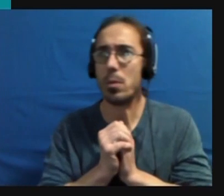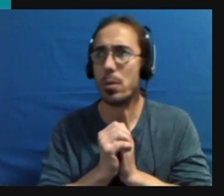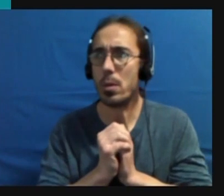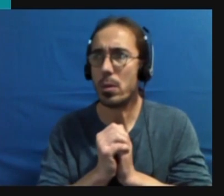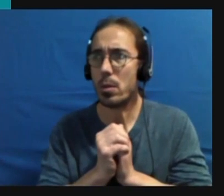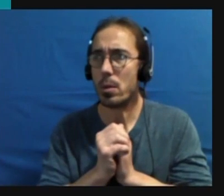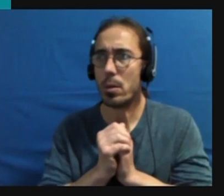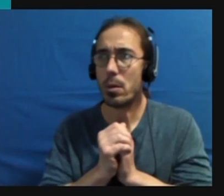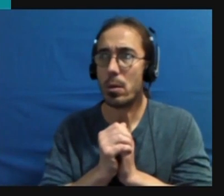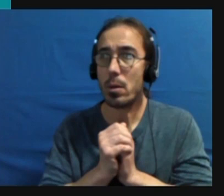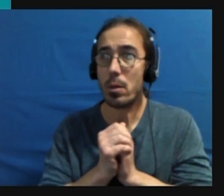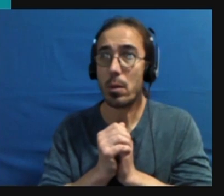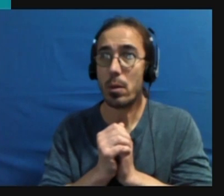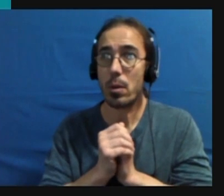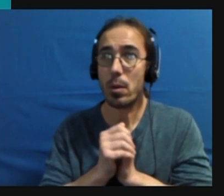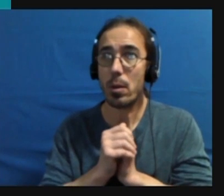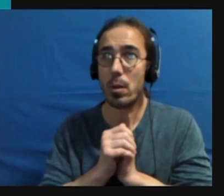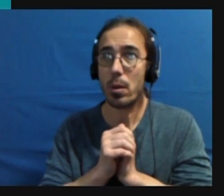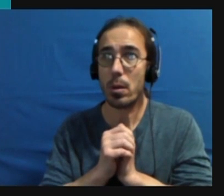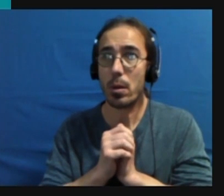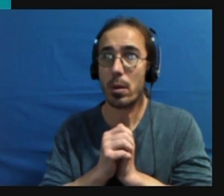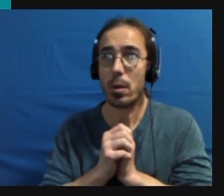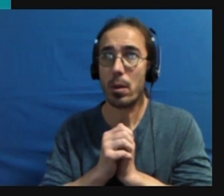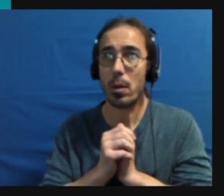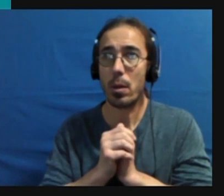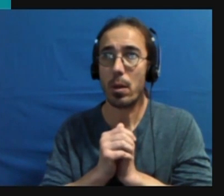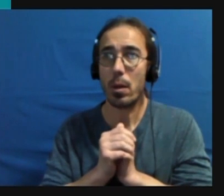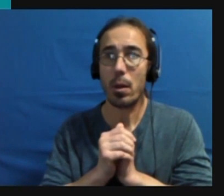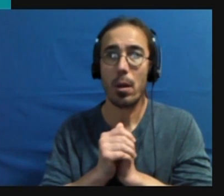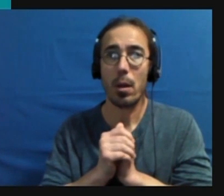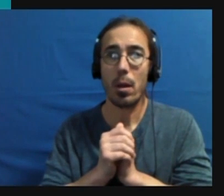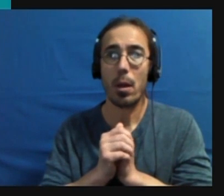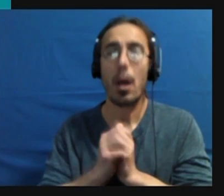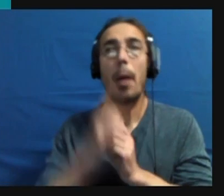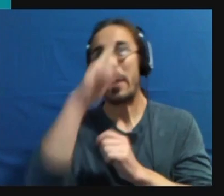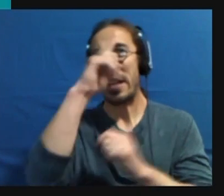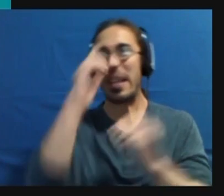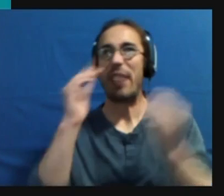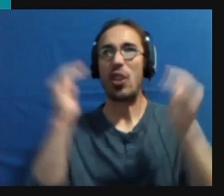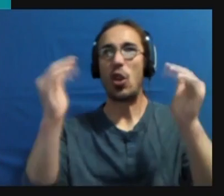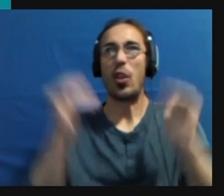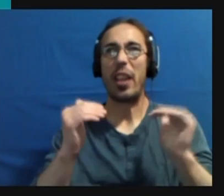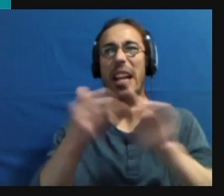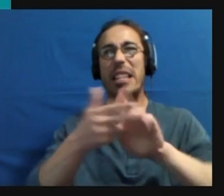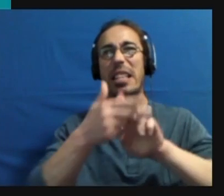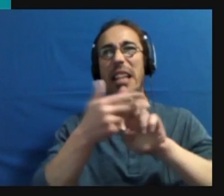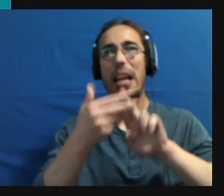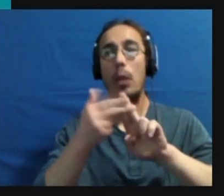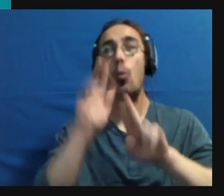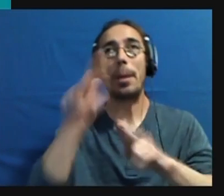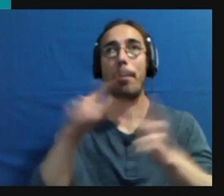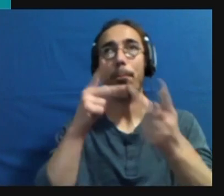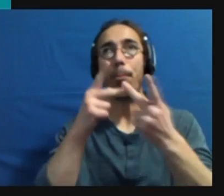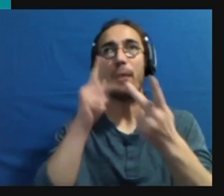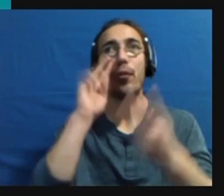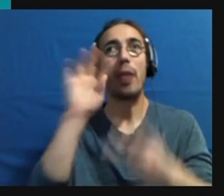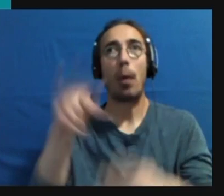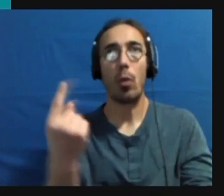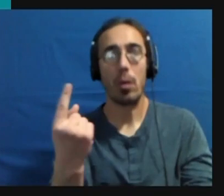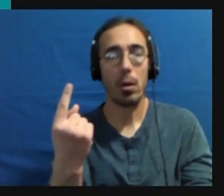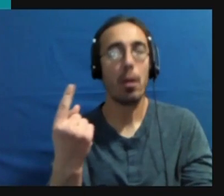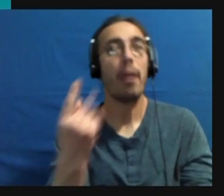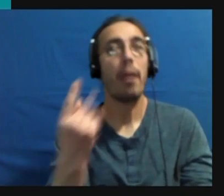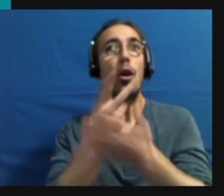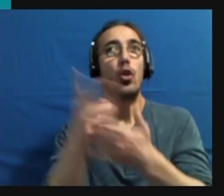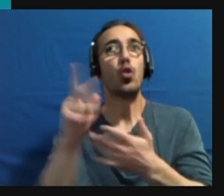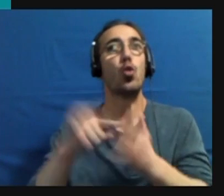actually, that one is a terrible one. Let's go ahead because I have to go to the next slide, and the next slide will be perfect for that one. So the failure to